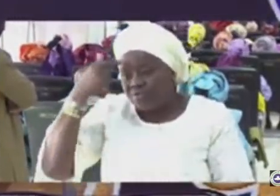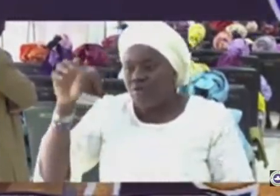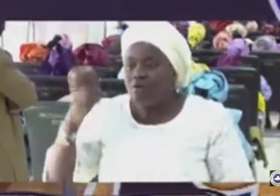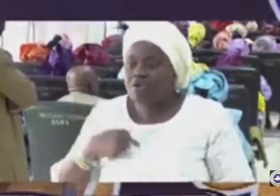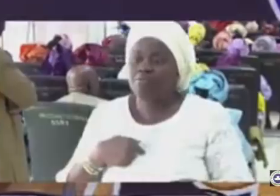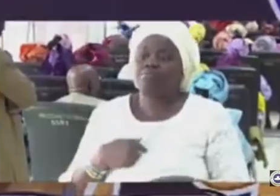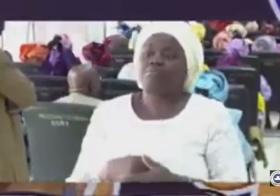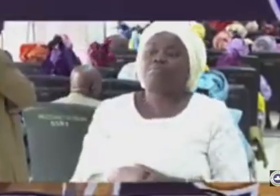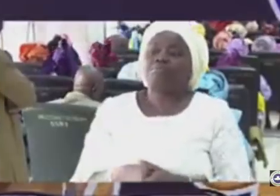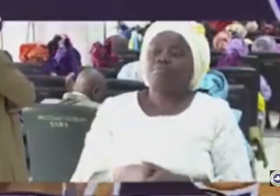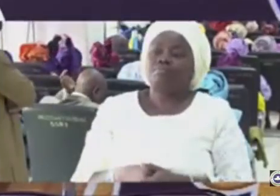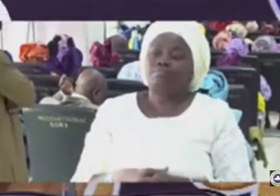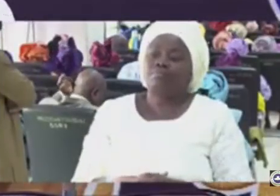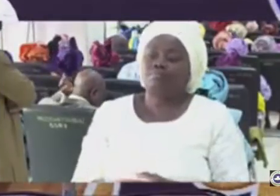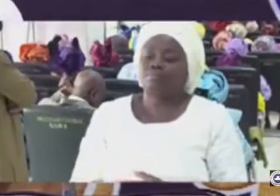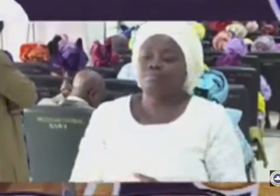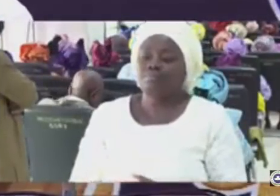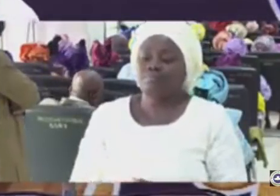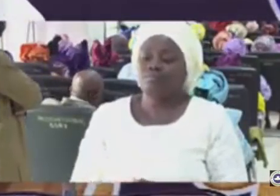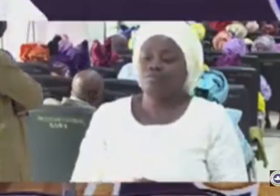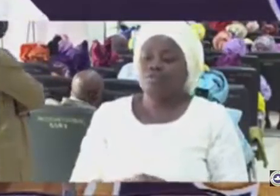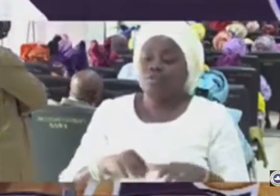And you know how God responded?